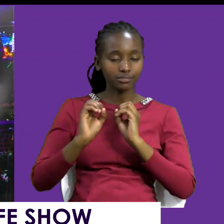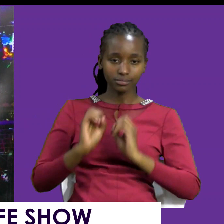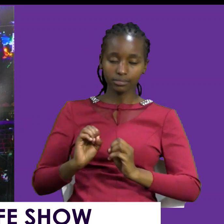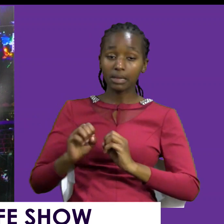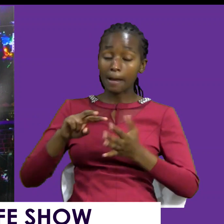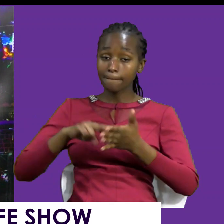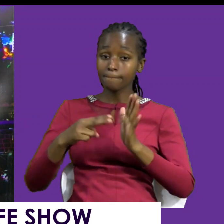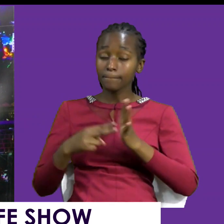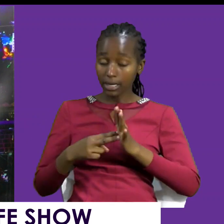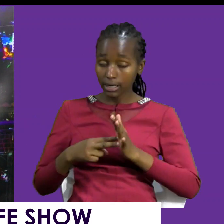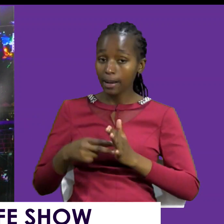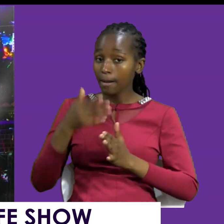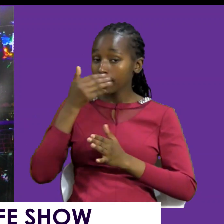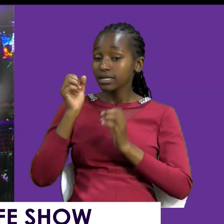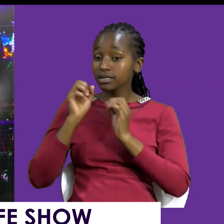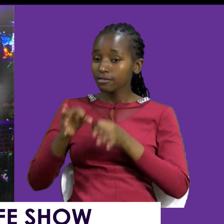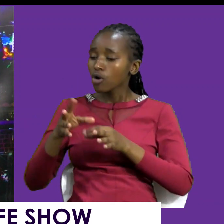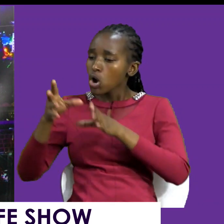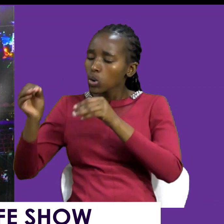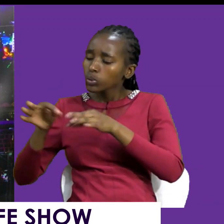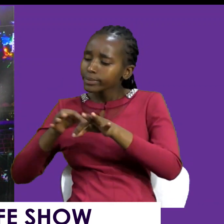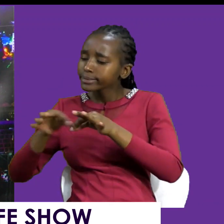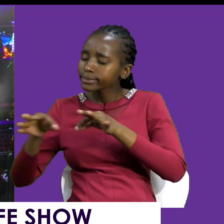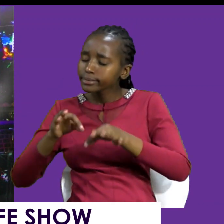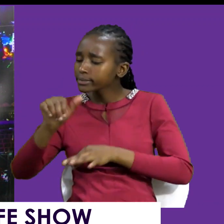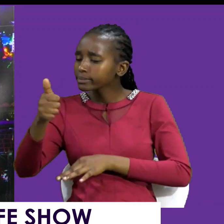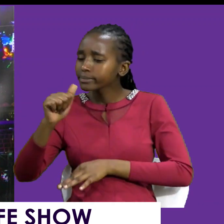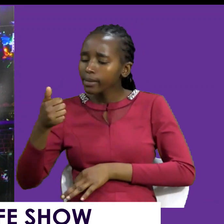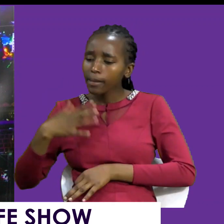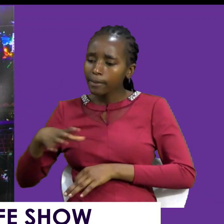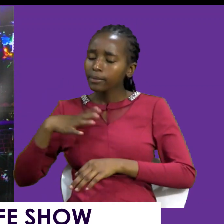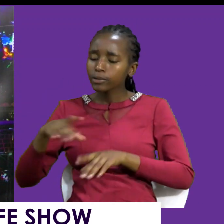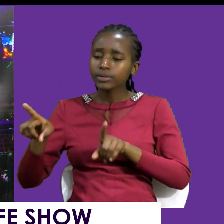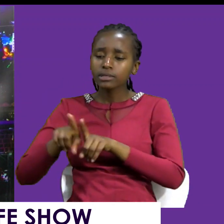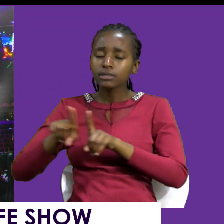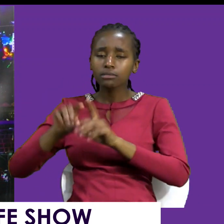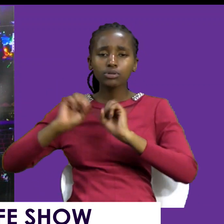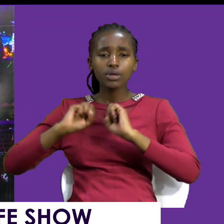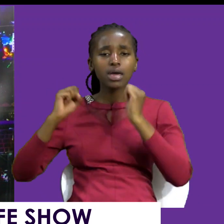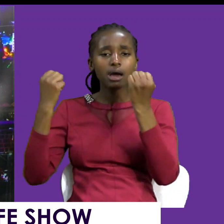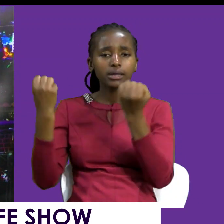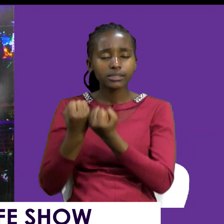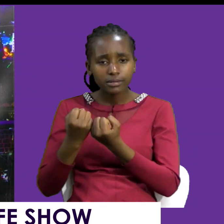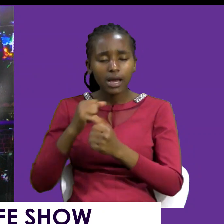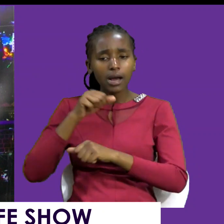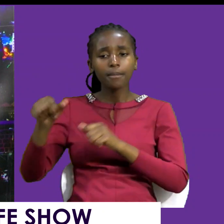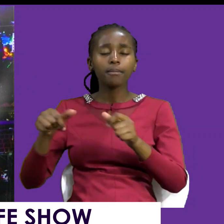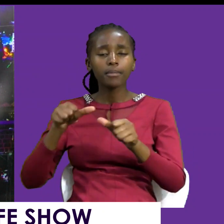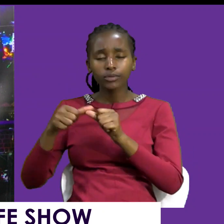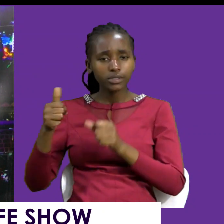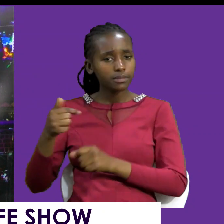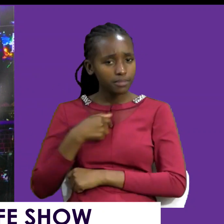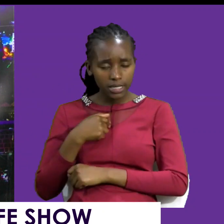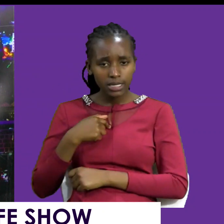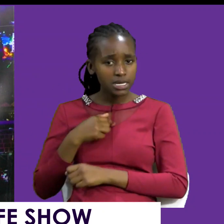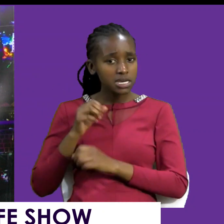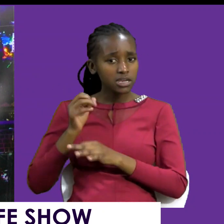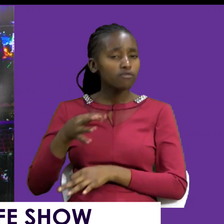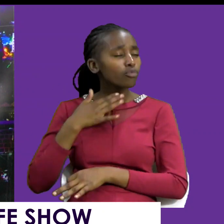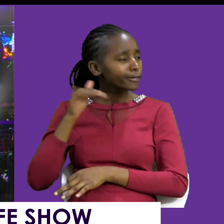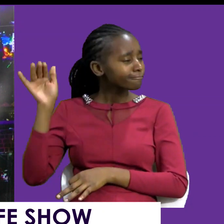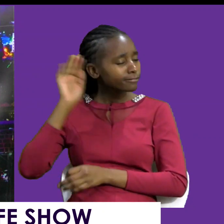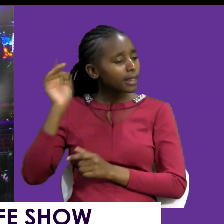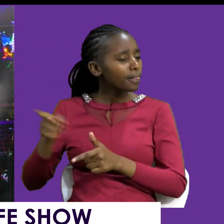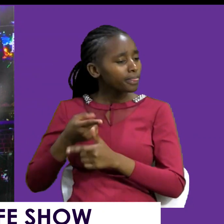move around explaining to people and to the society and any other person who wishes to